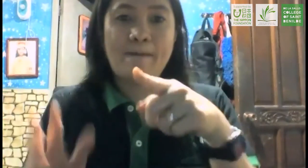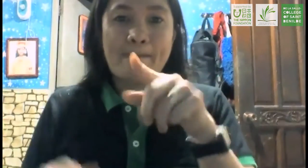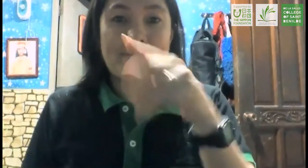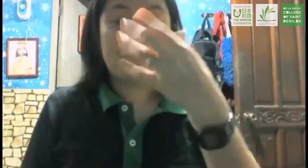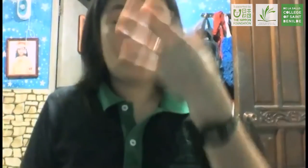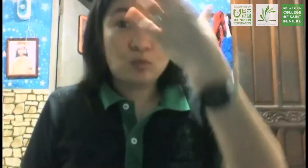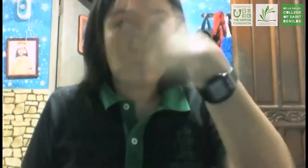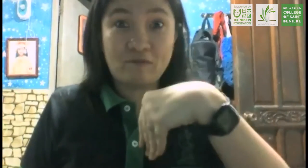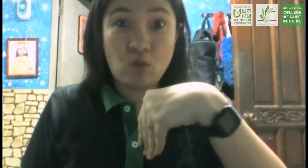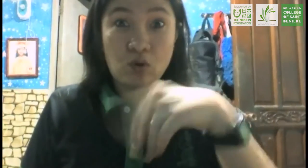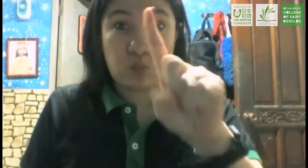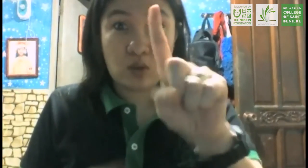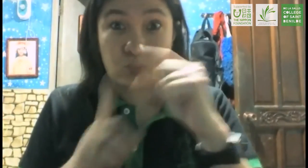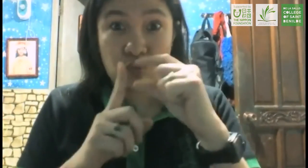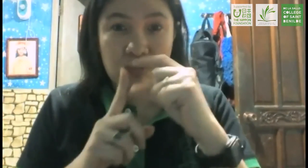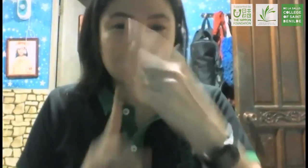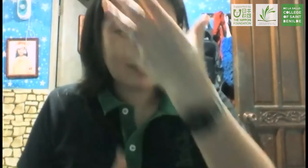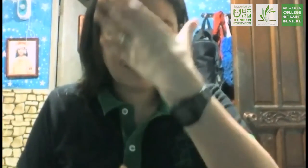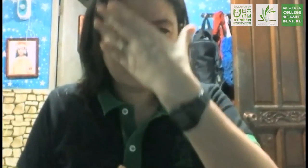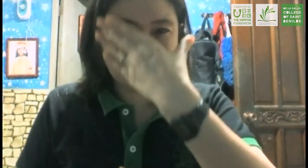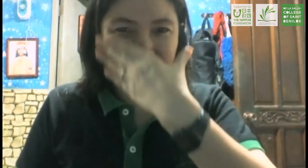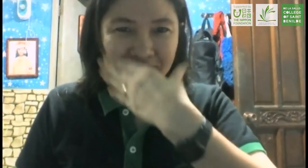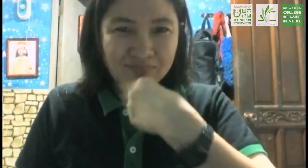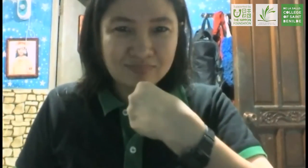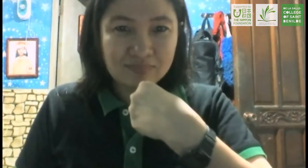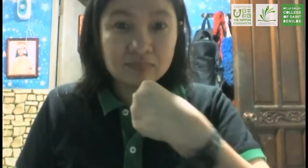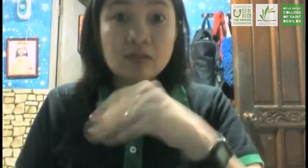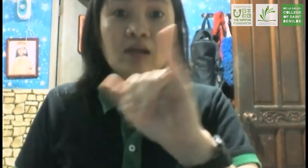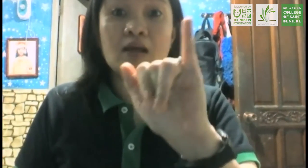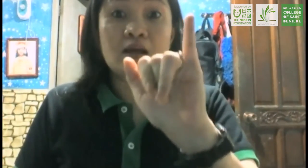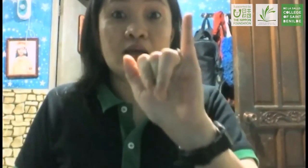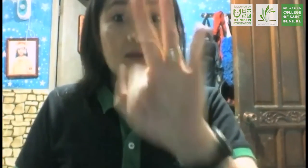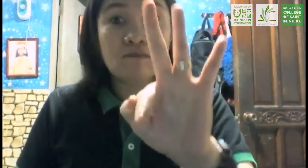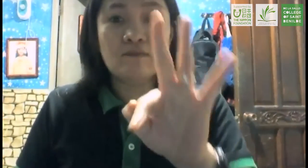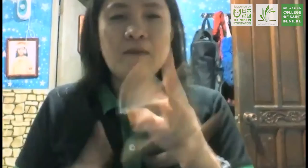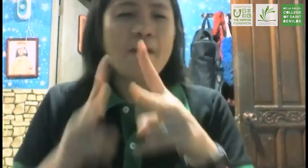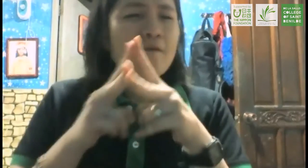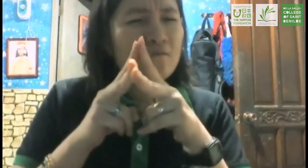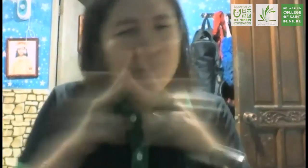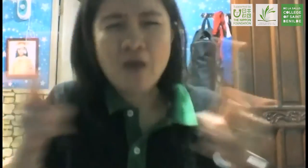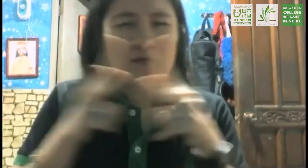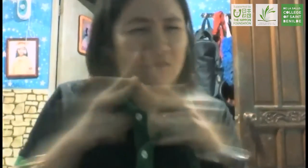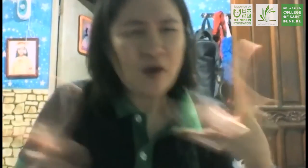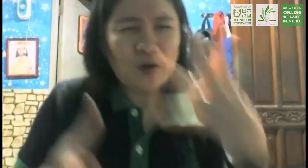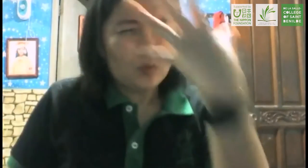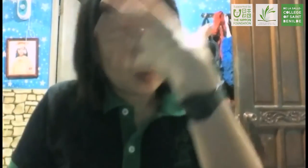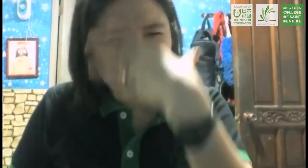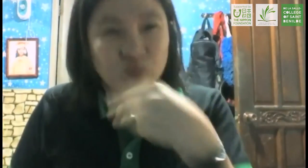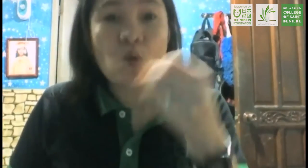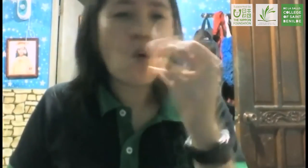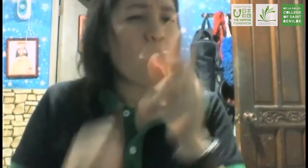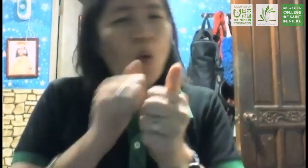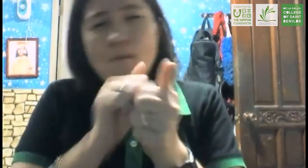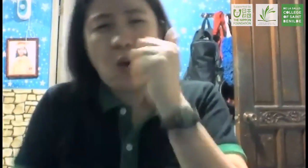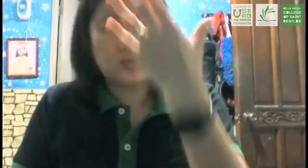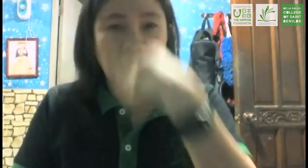that the book has like what's called like a level of adjective. So here's beautiful. So